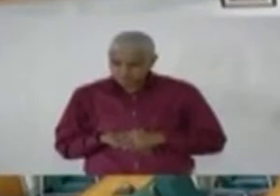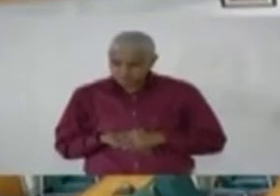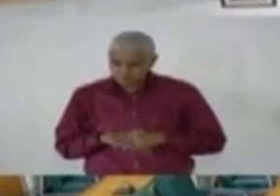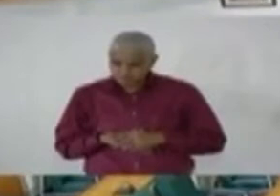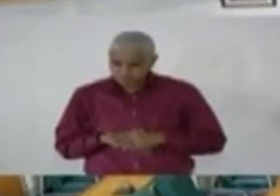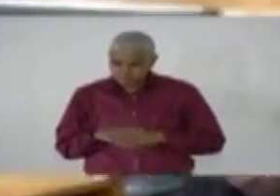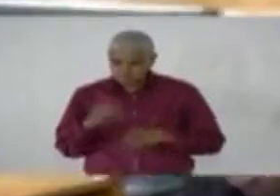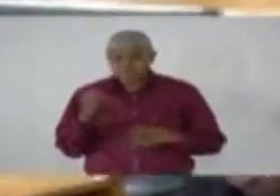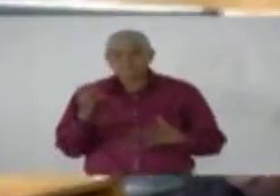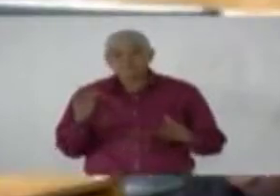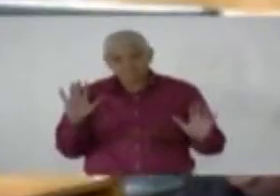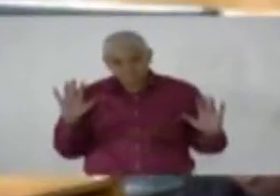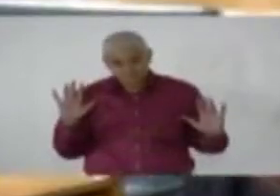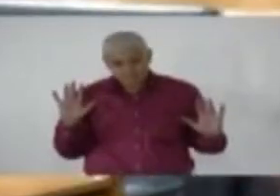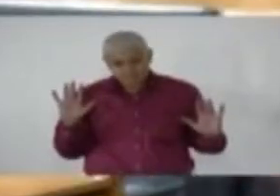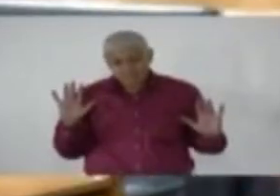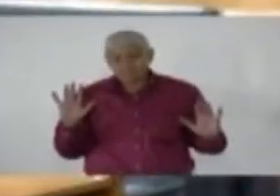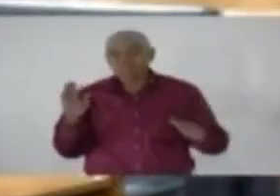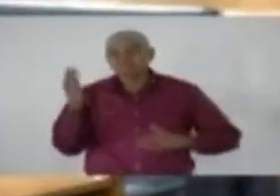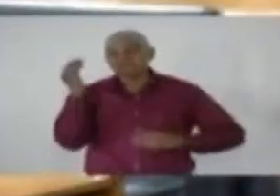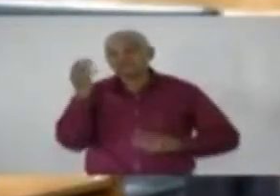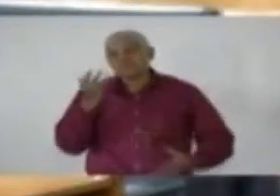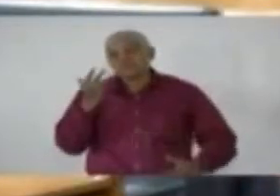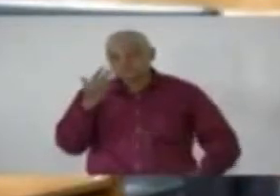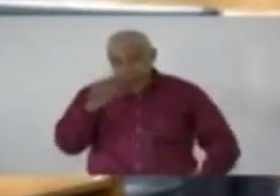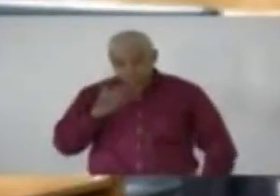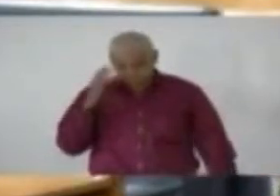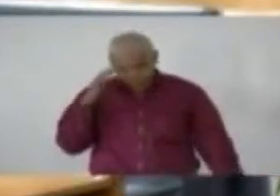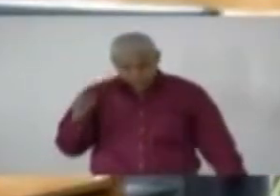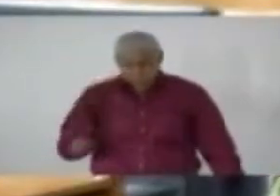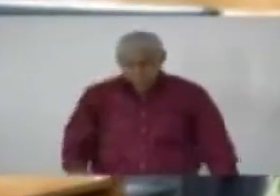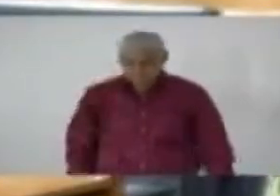If it pleases you, Mr. President. Thank you.